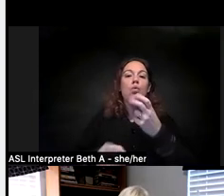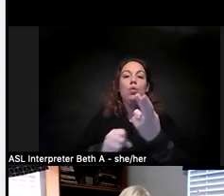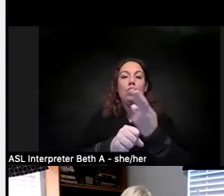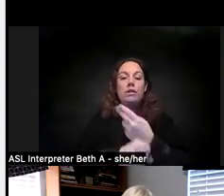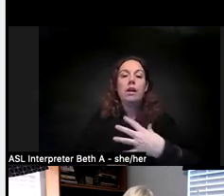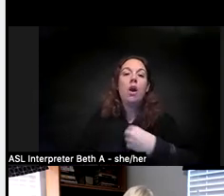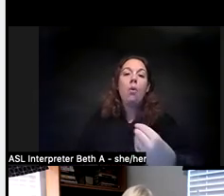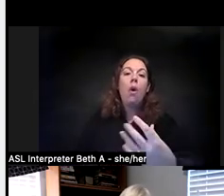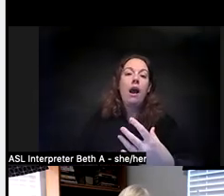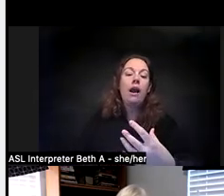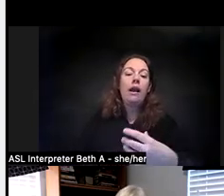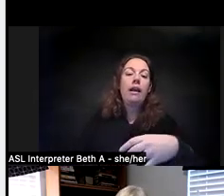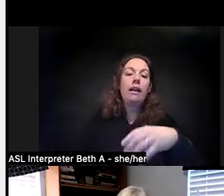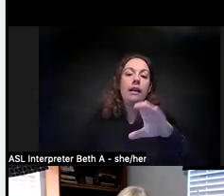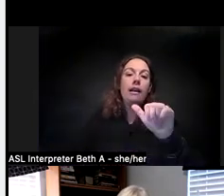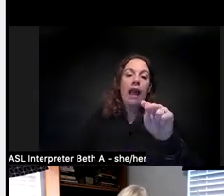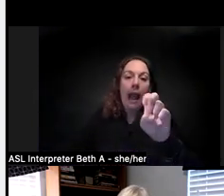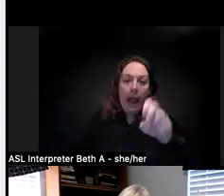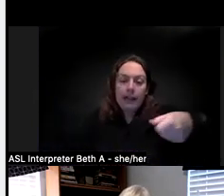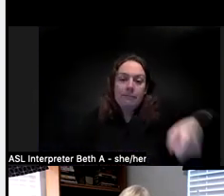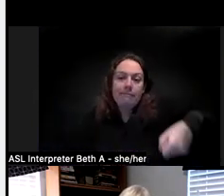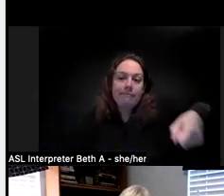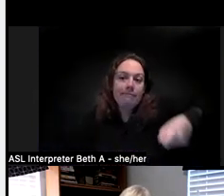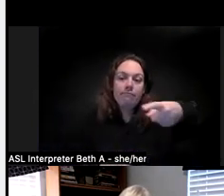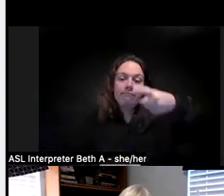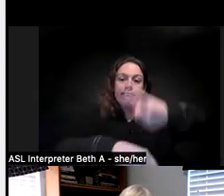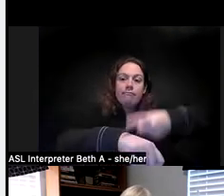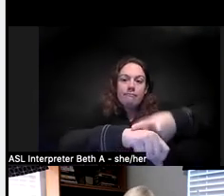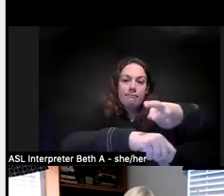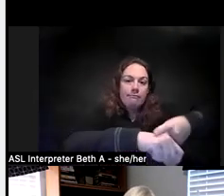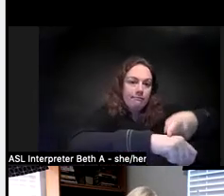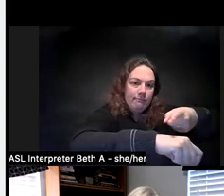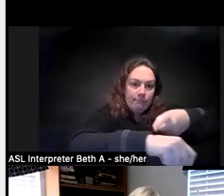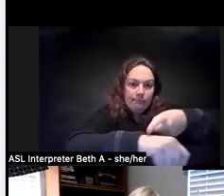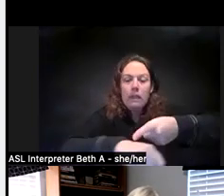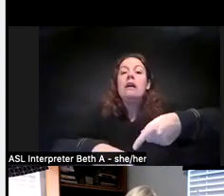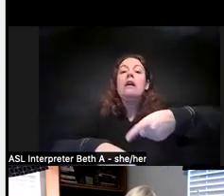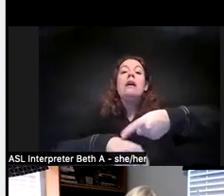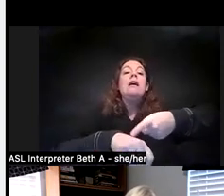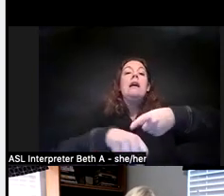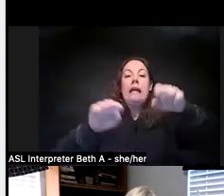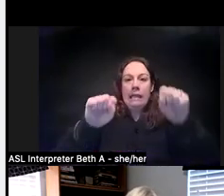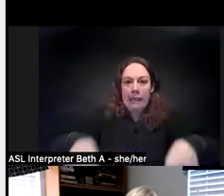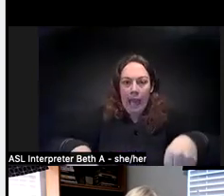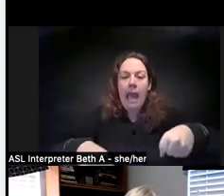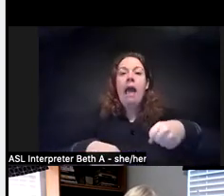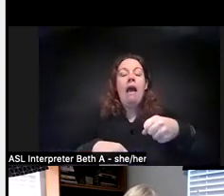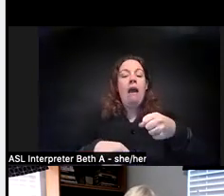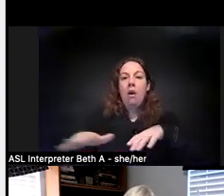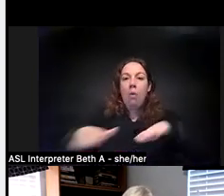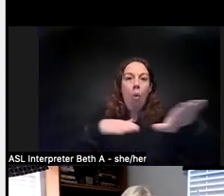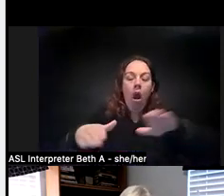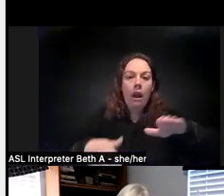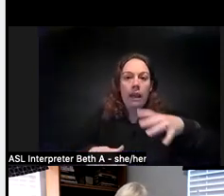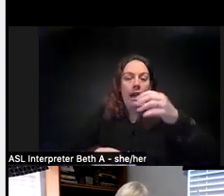or even sometimes with a dog, can walk right into the stanchions. And I've seen people actually accidentally pull